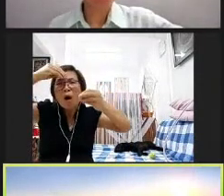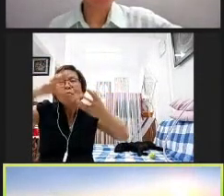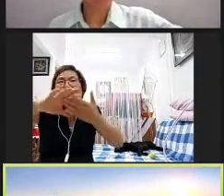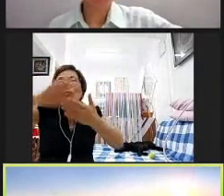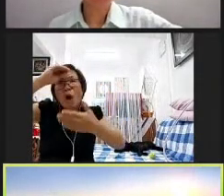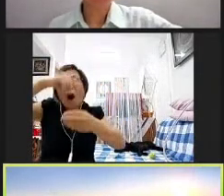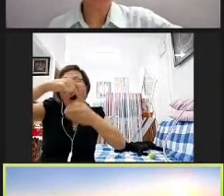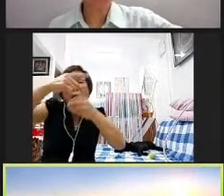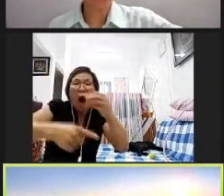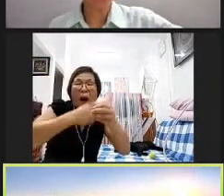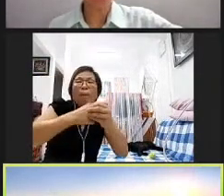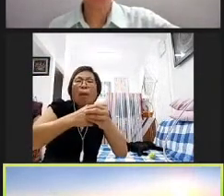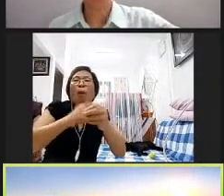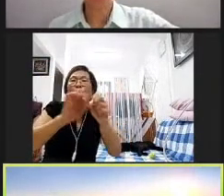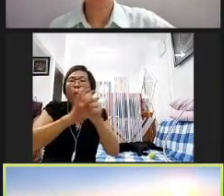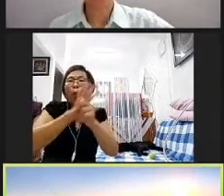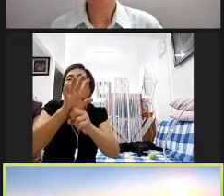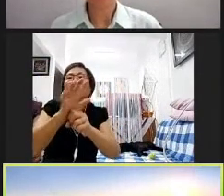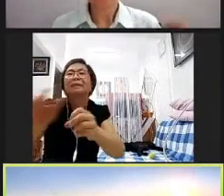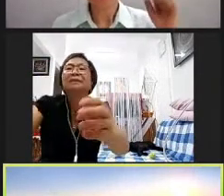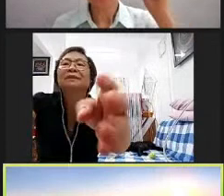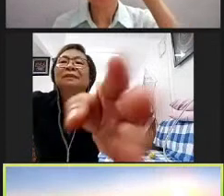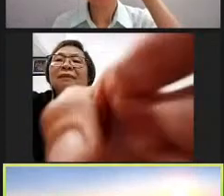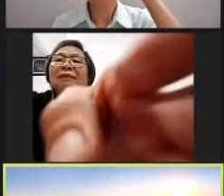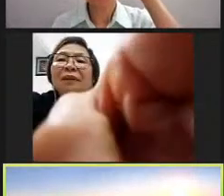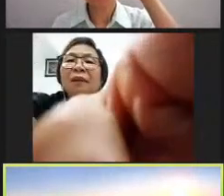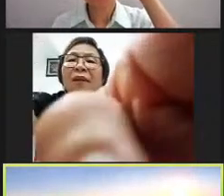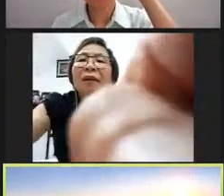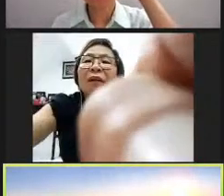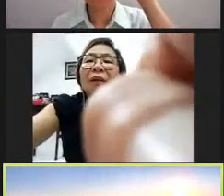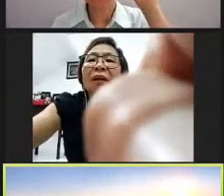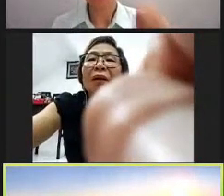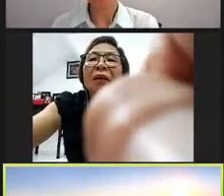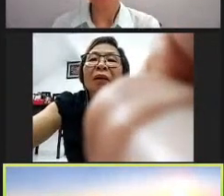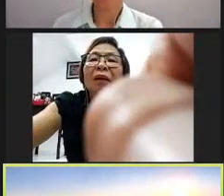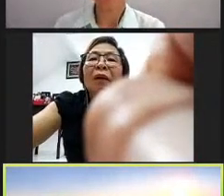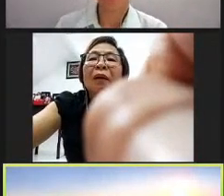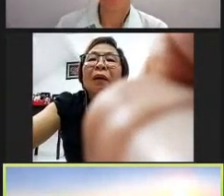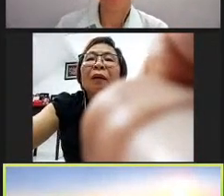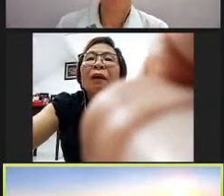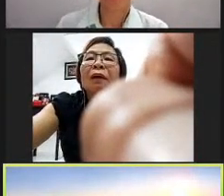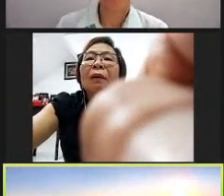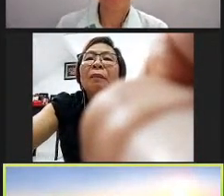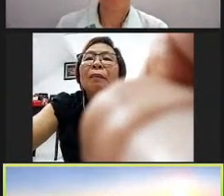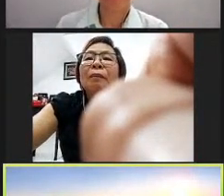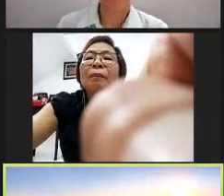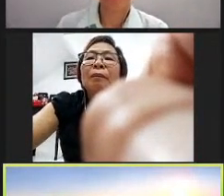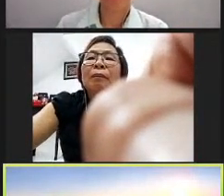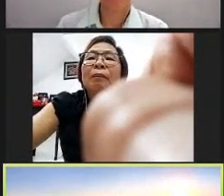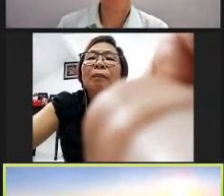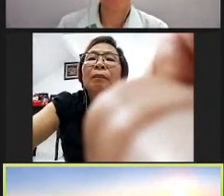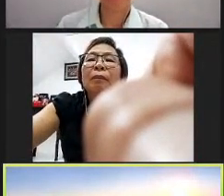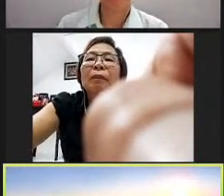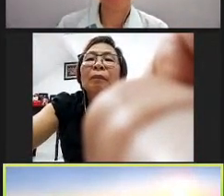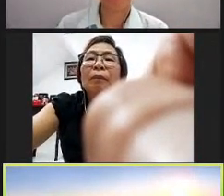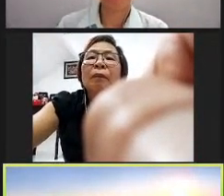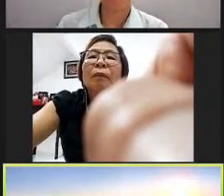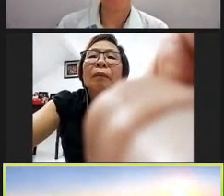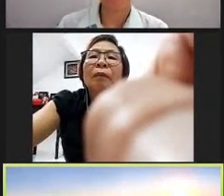Yes, SARS-CoV-2. And the disease caused by this virus is called